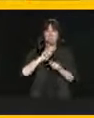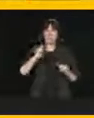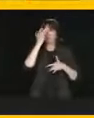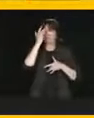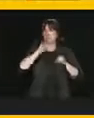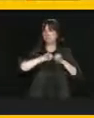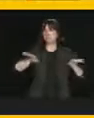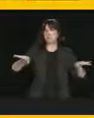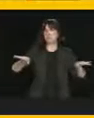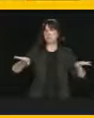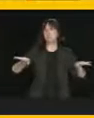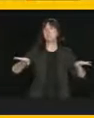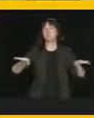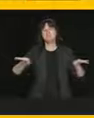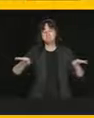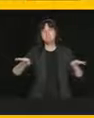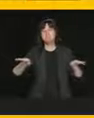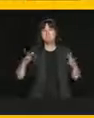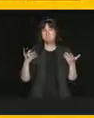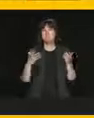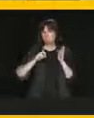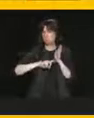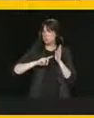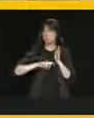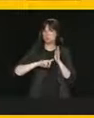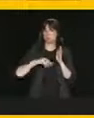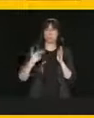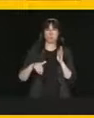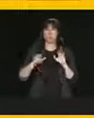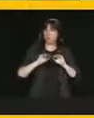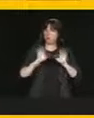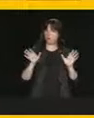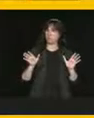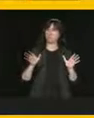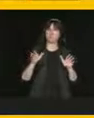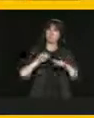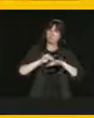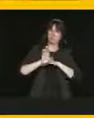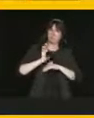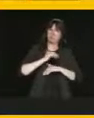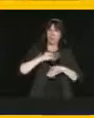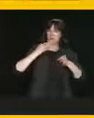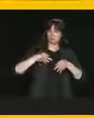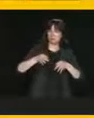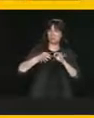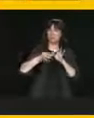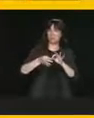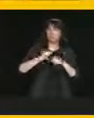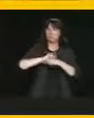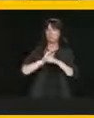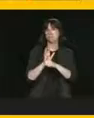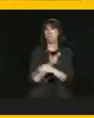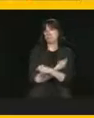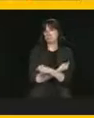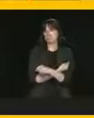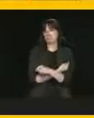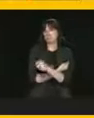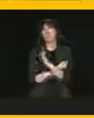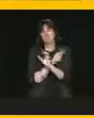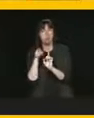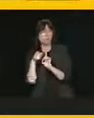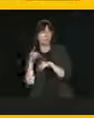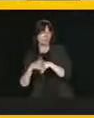a disease, and that research will obviously inform decisions we take around the COVID-19 vaccine when it